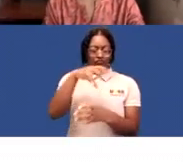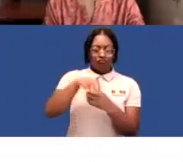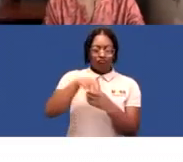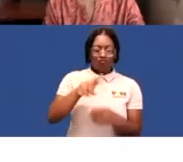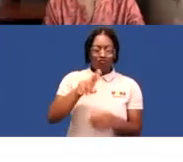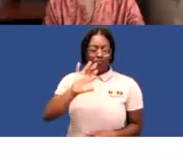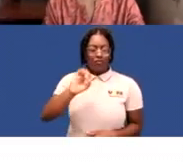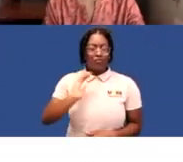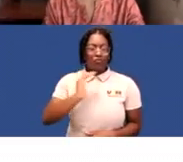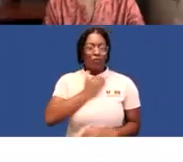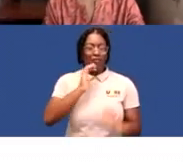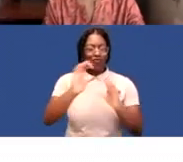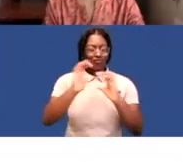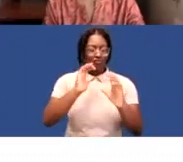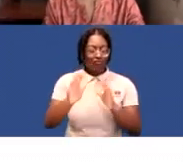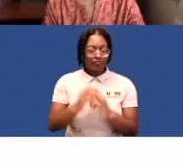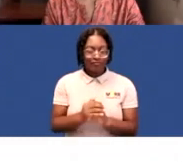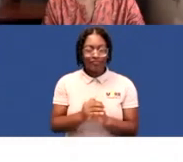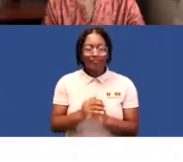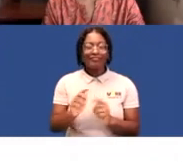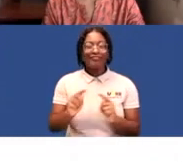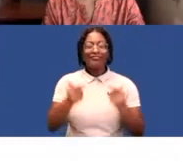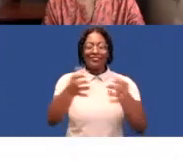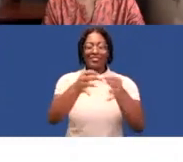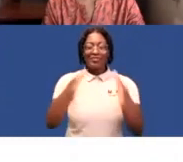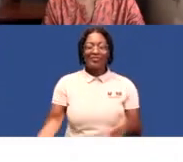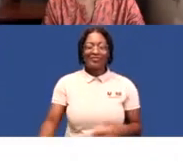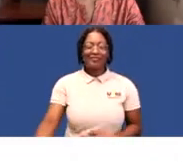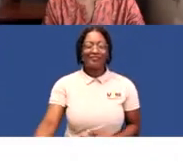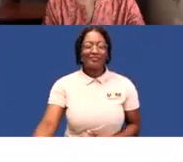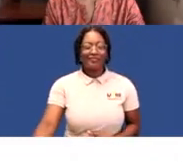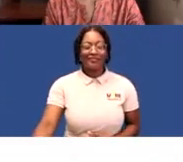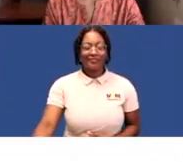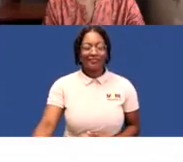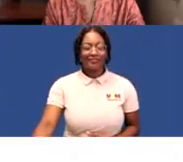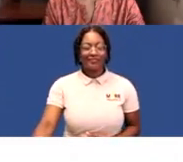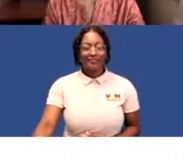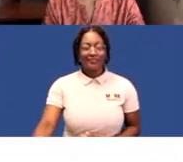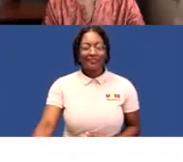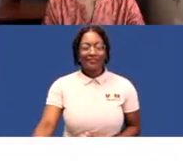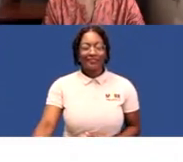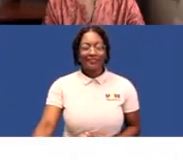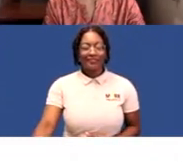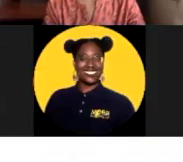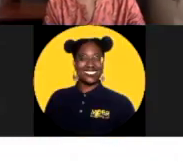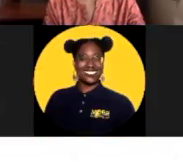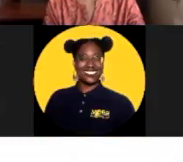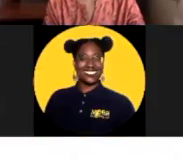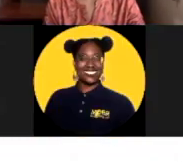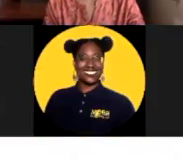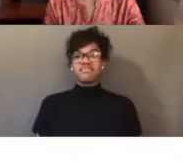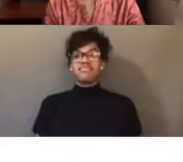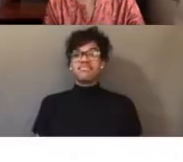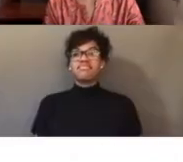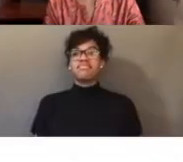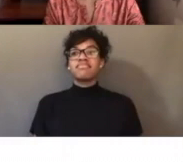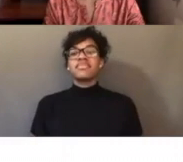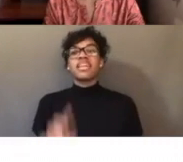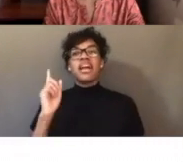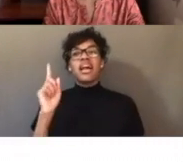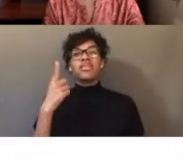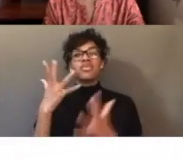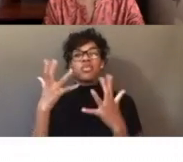Schools. Students, parents, and educators planned the event together. I just want to pause and